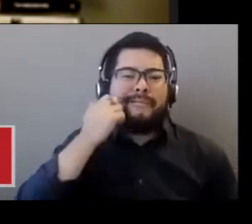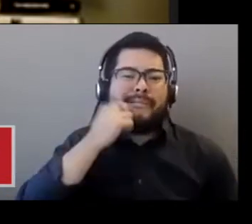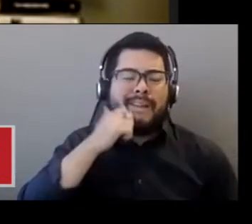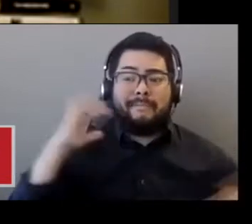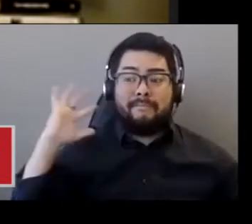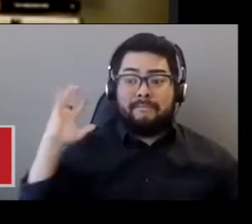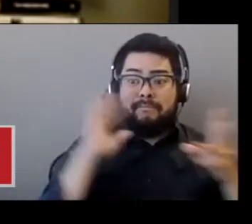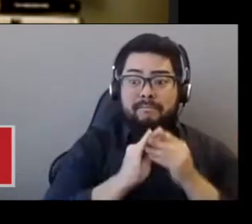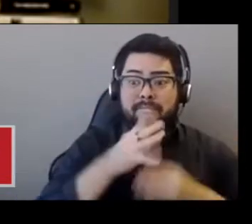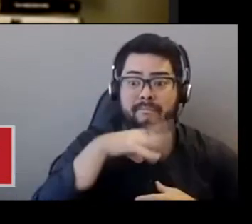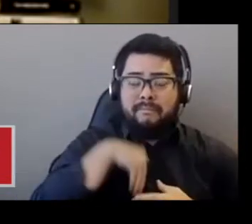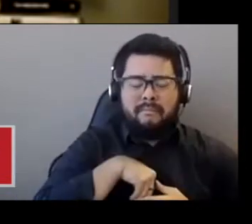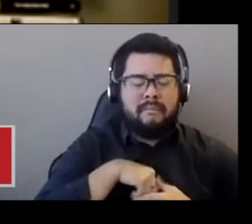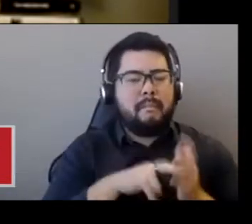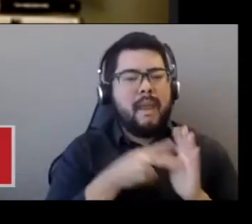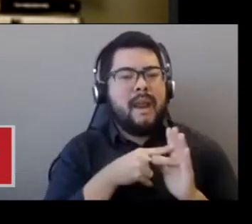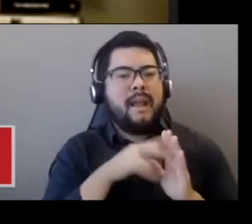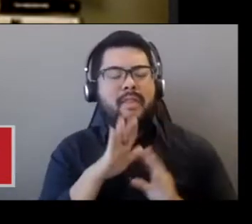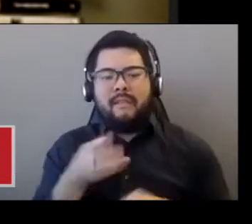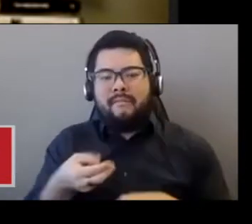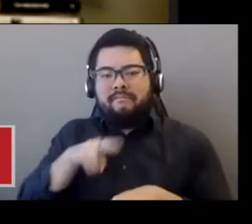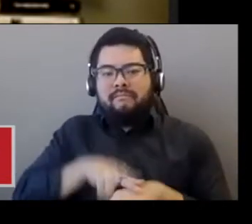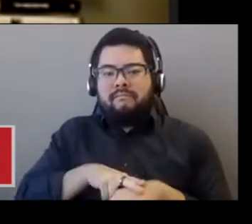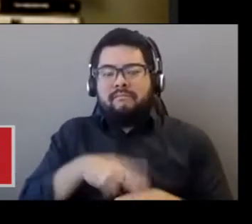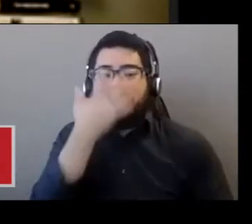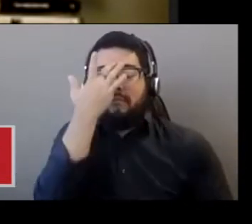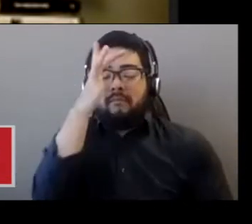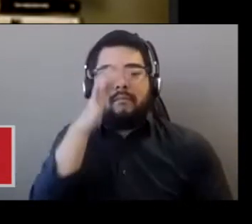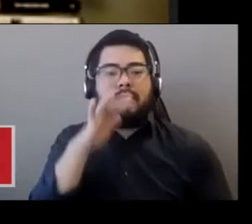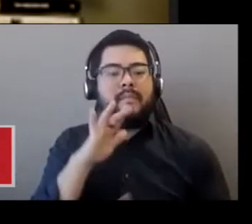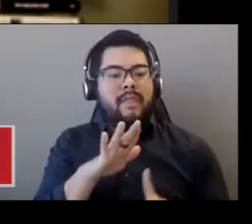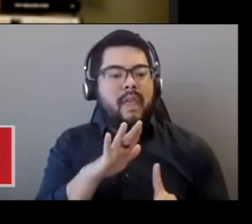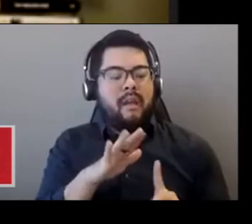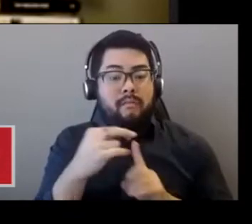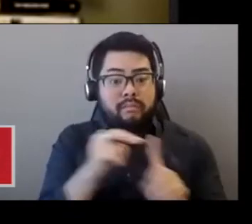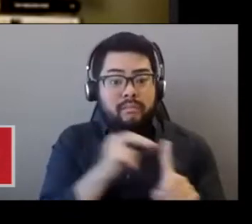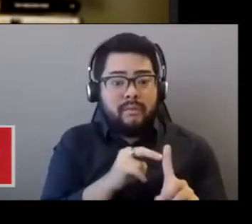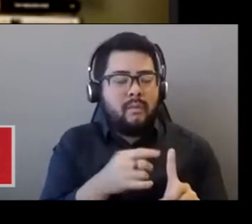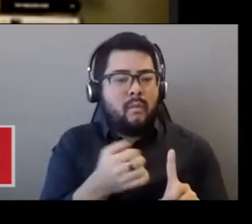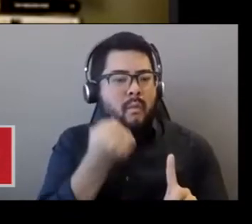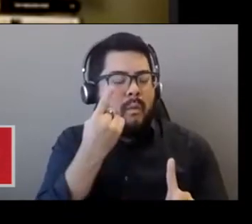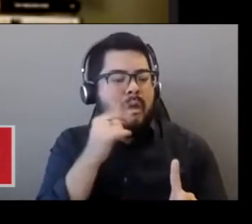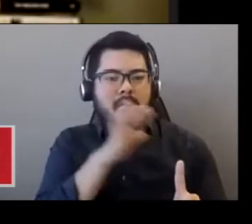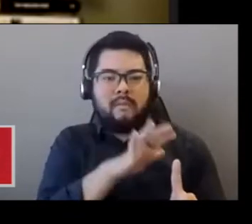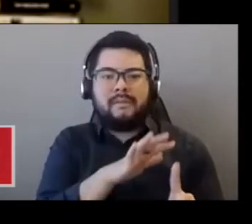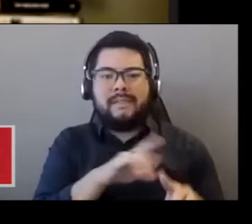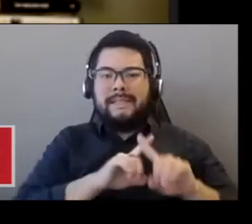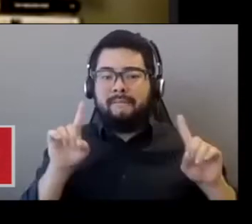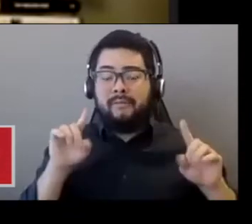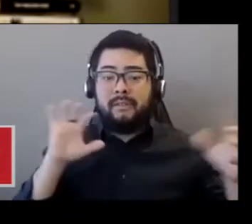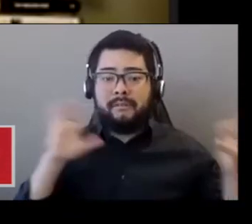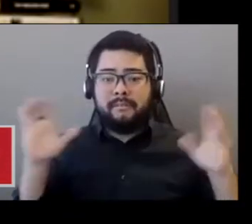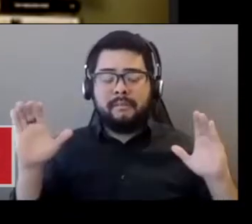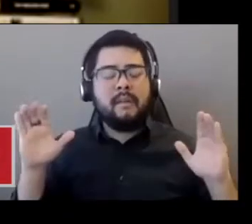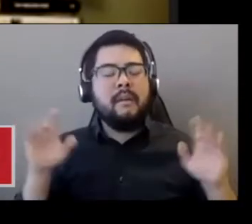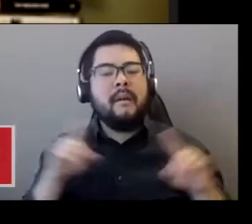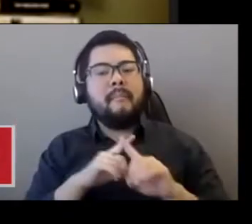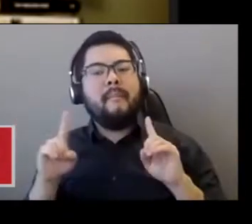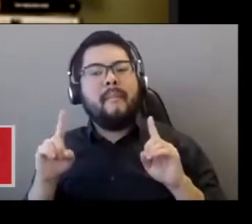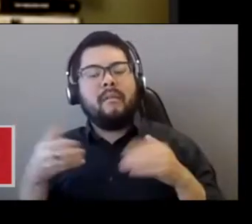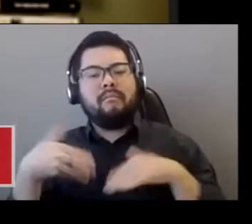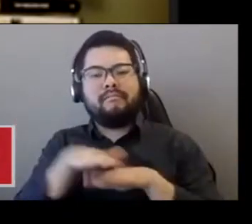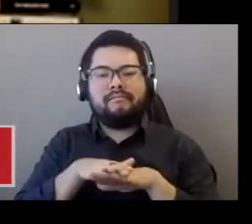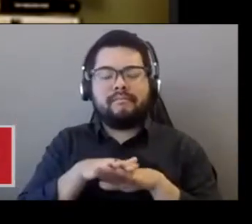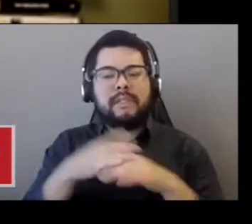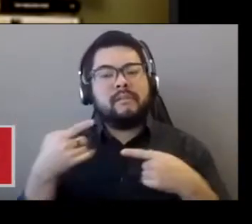of their organic intellectuals. They have their own understanding of reality. But then overlaid on that, or in contradiction with that, or